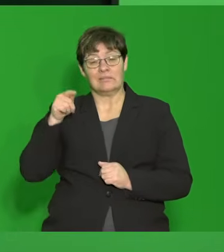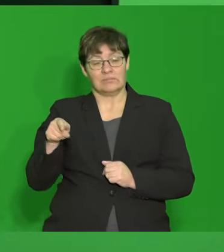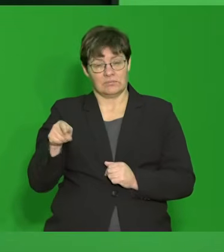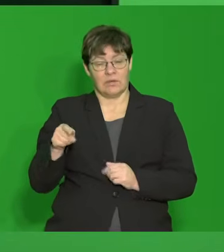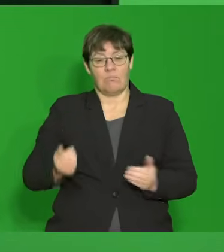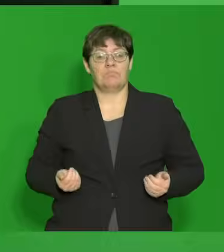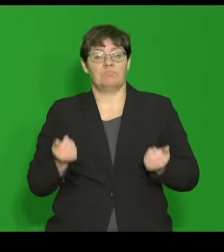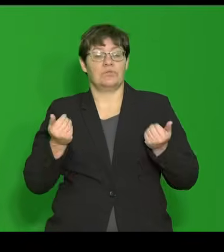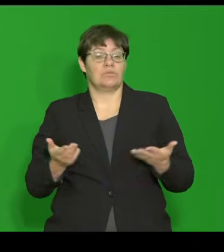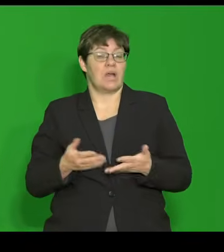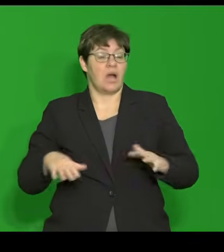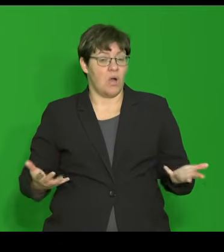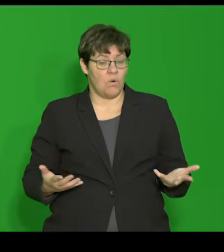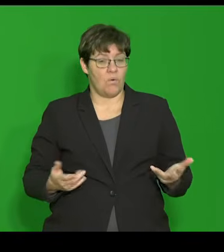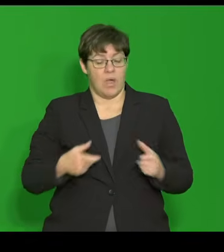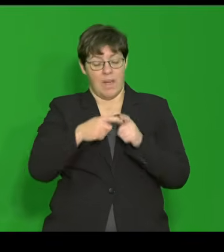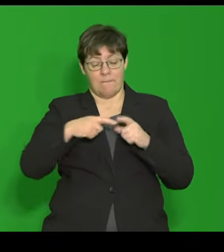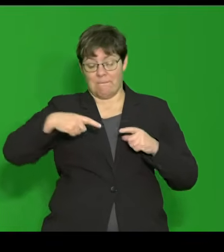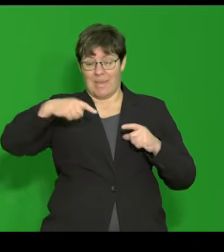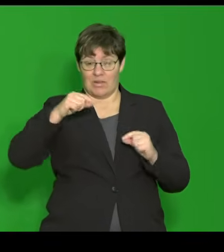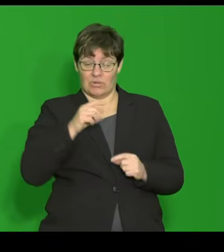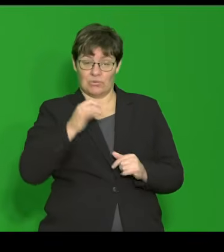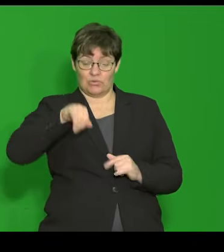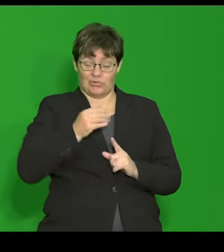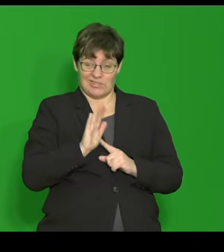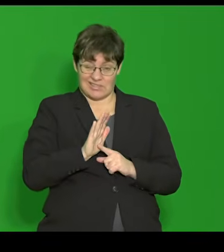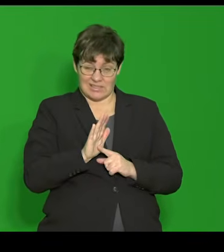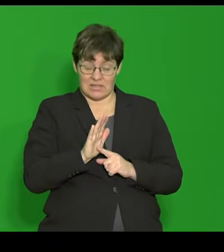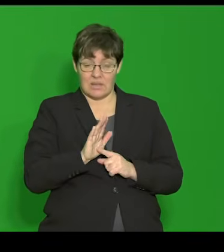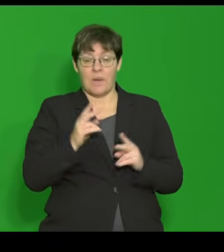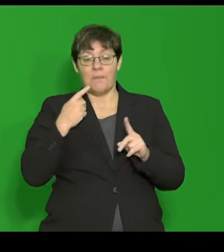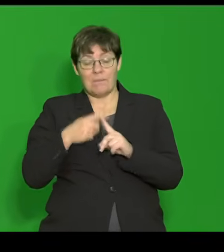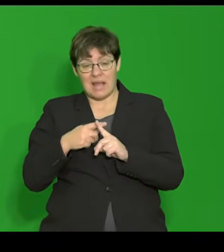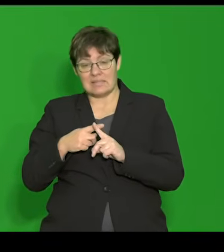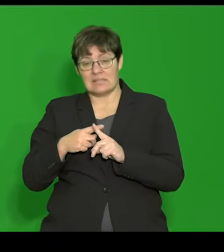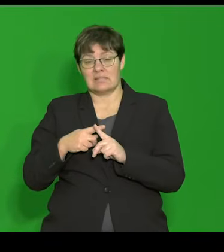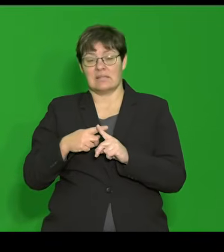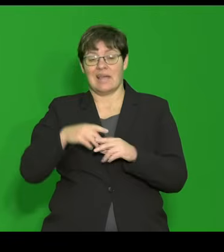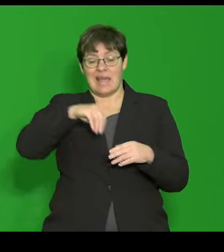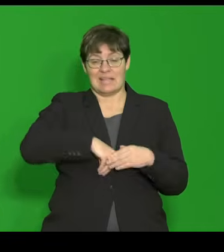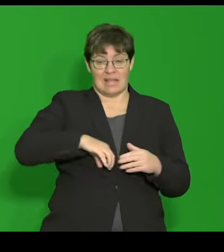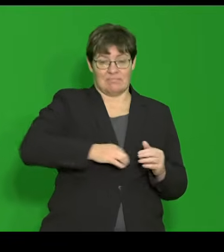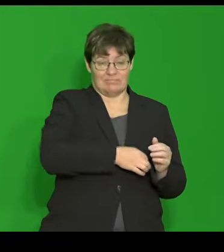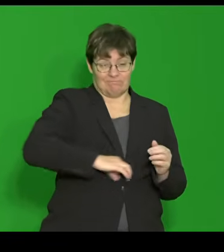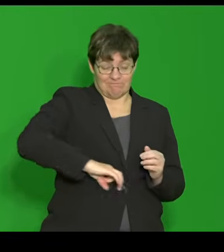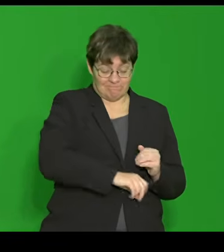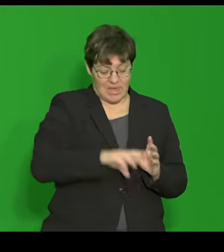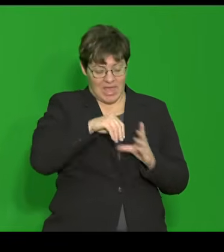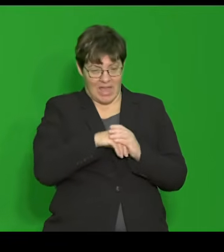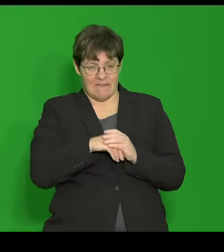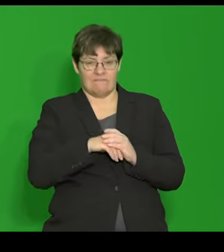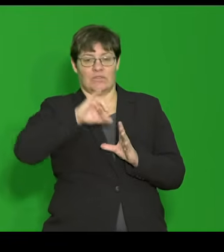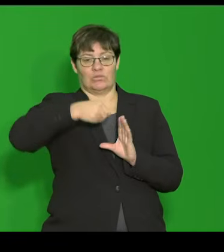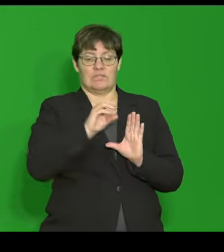The lipases are produced by the pancreatic juices in the pancreas, along with the intestinal juices produced in the